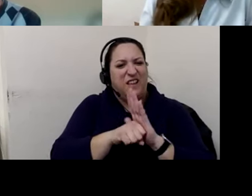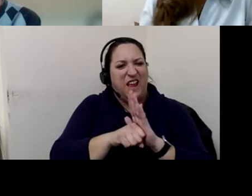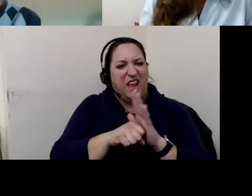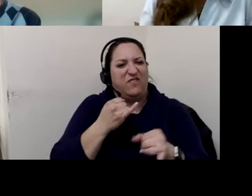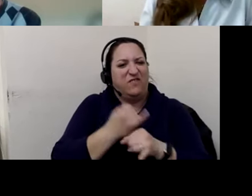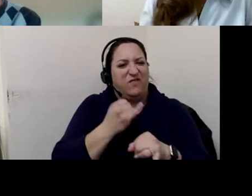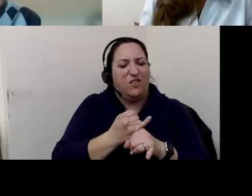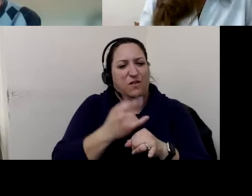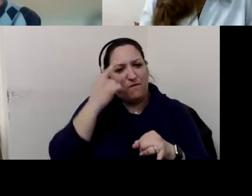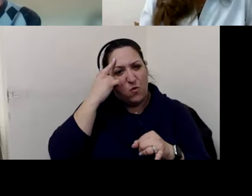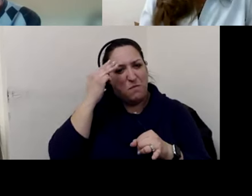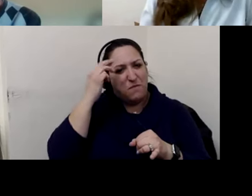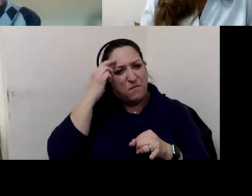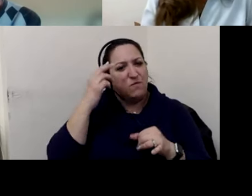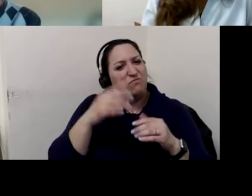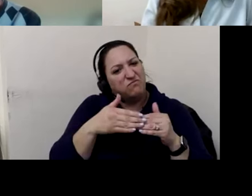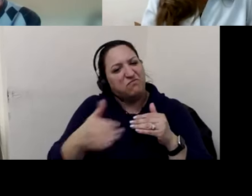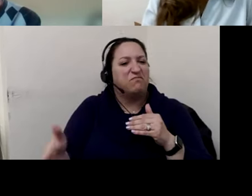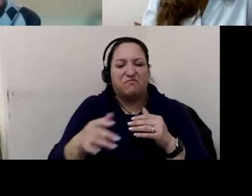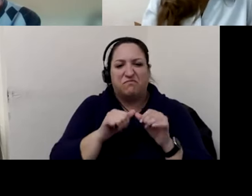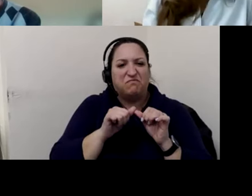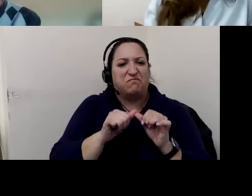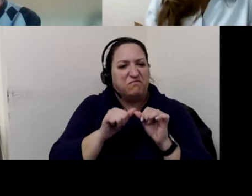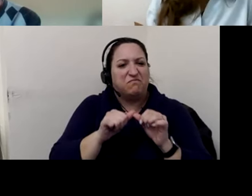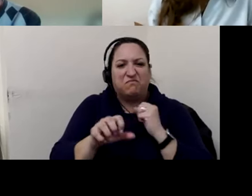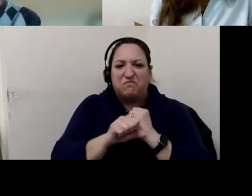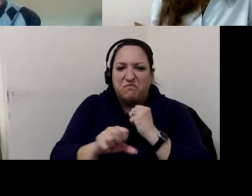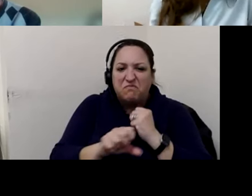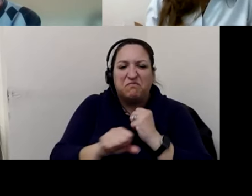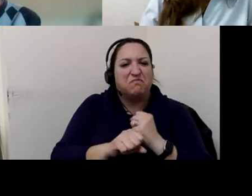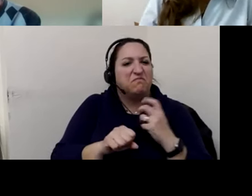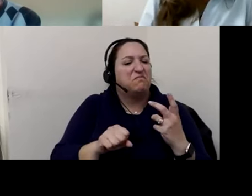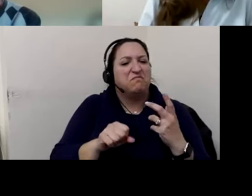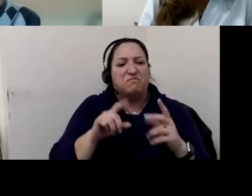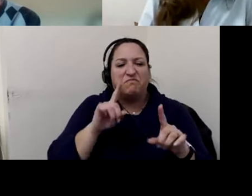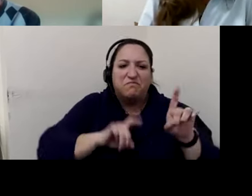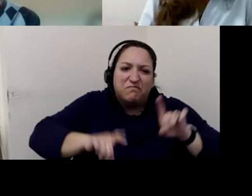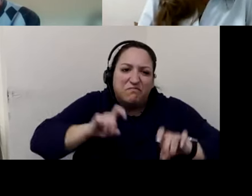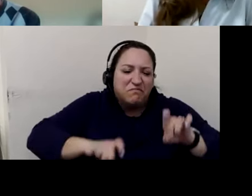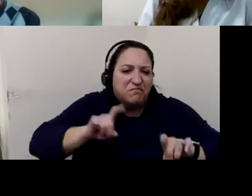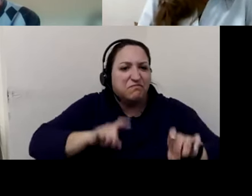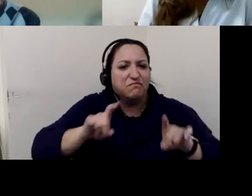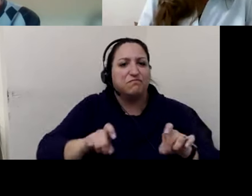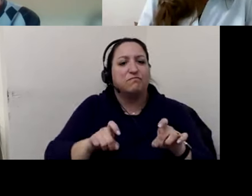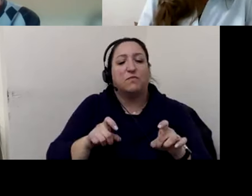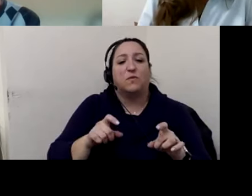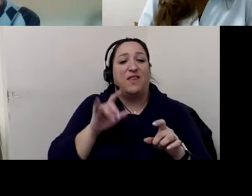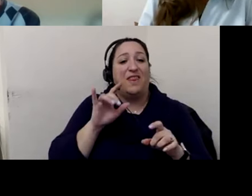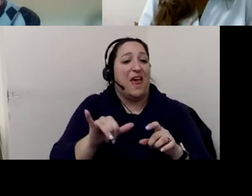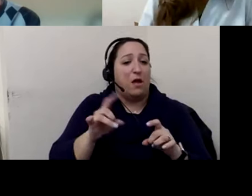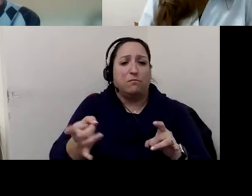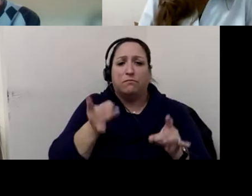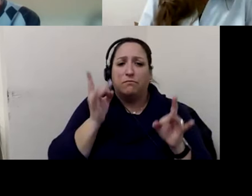Island, have persisted through repeated exposés and full dress inquiries. The current storm